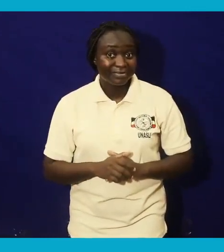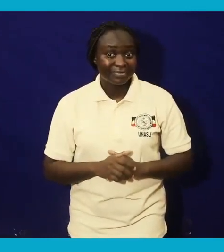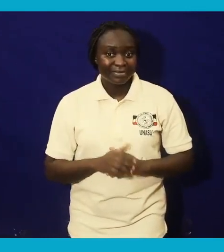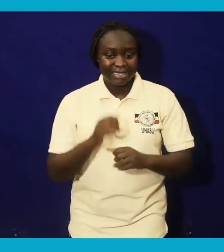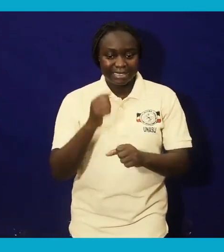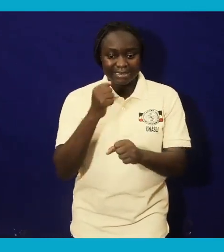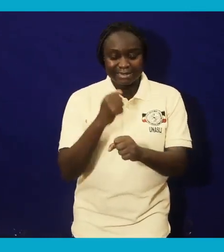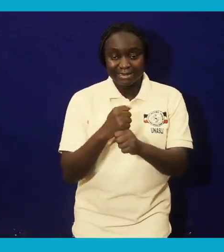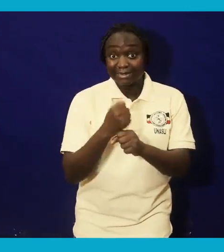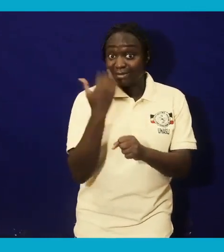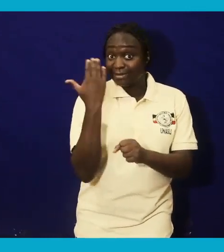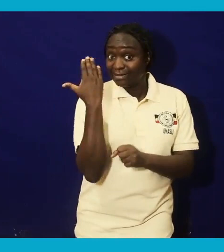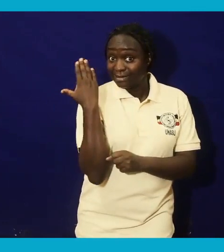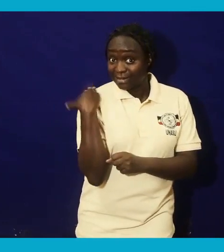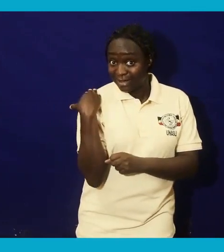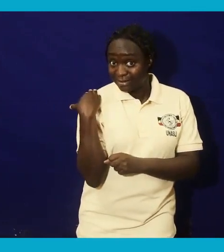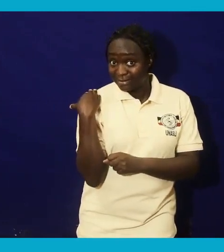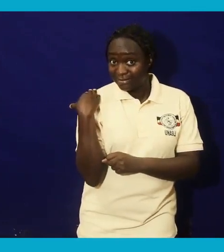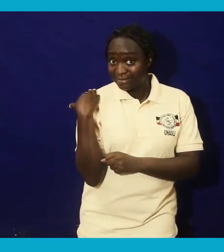Listen.